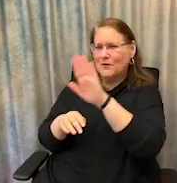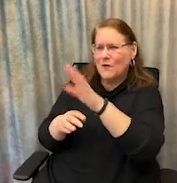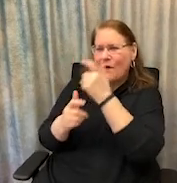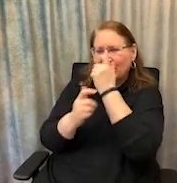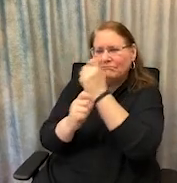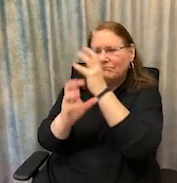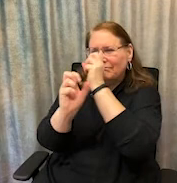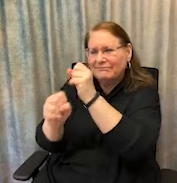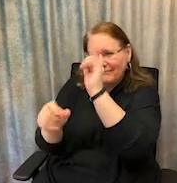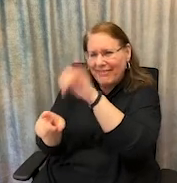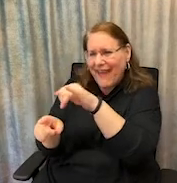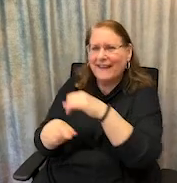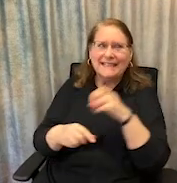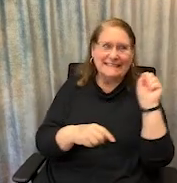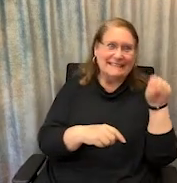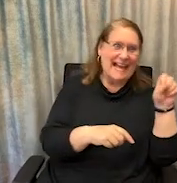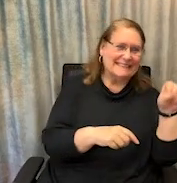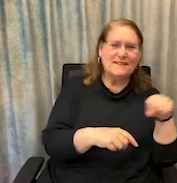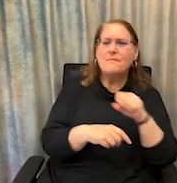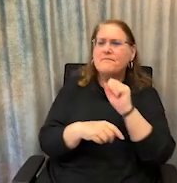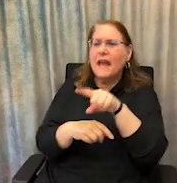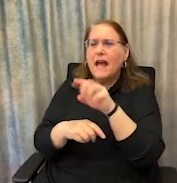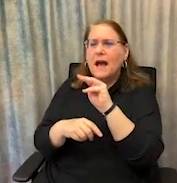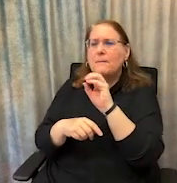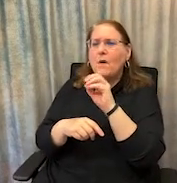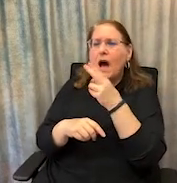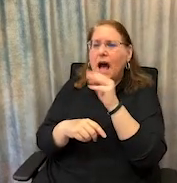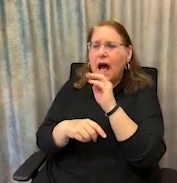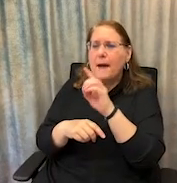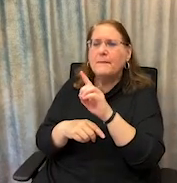What about you, Mohammed or Damir? Do you want to share anything?